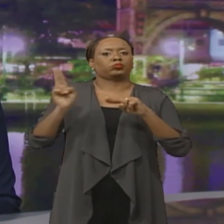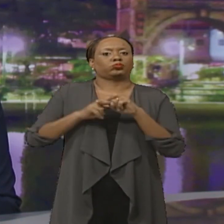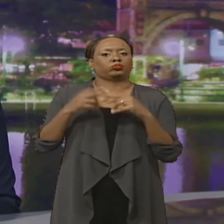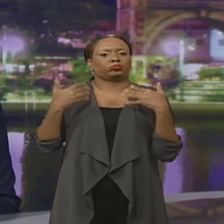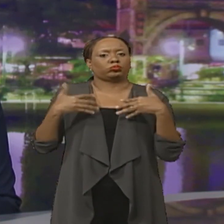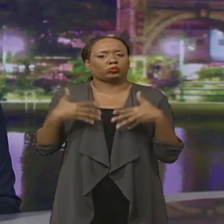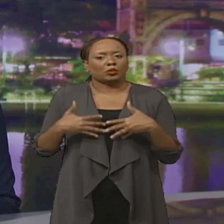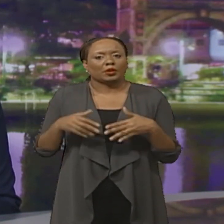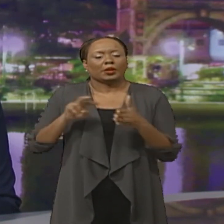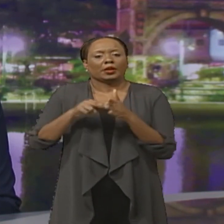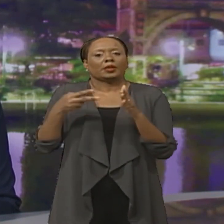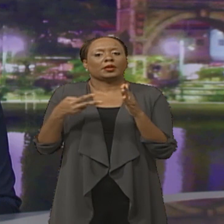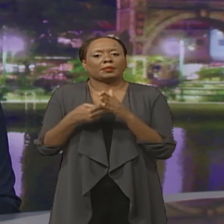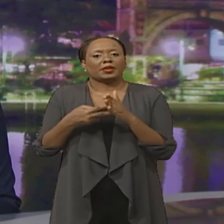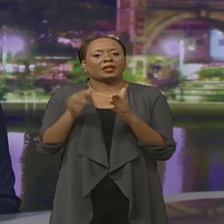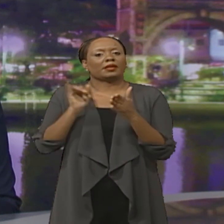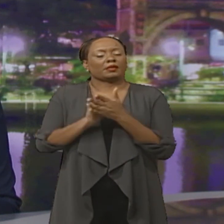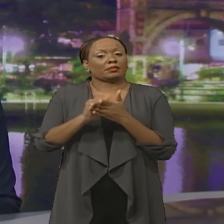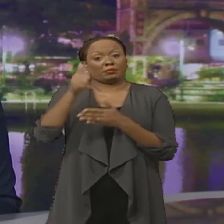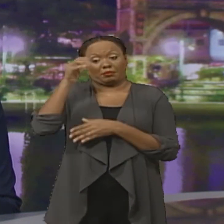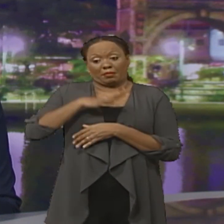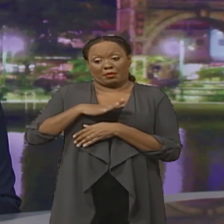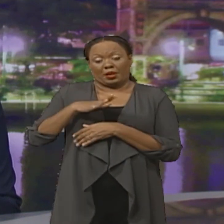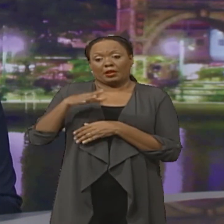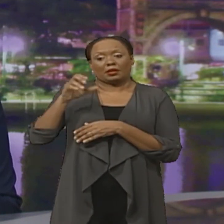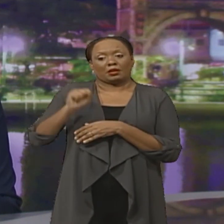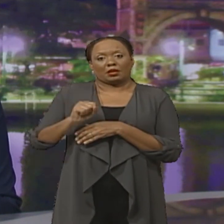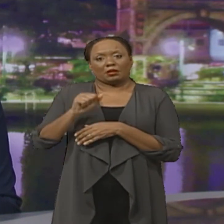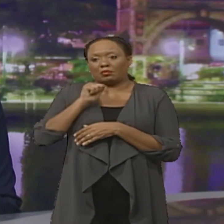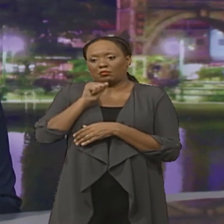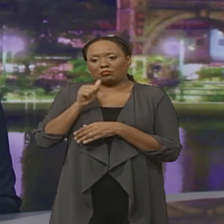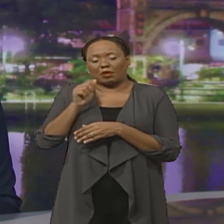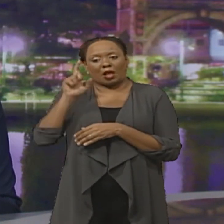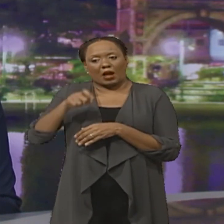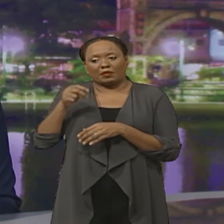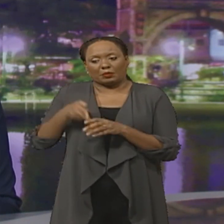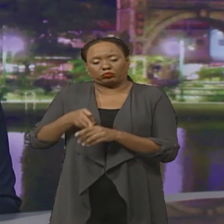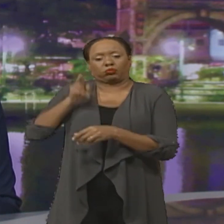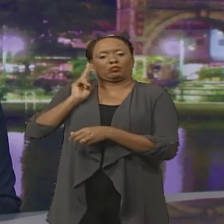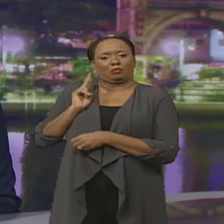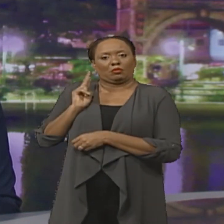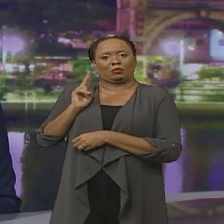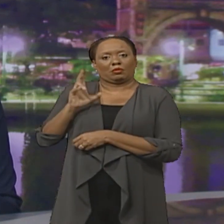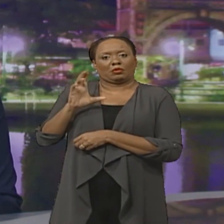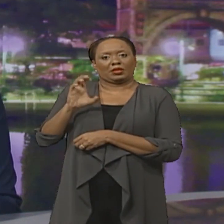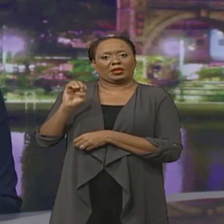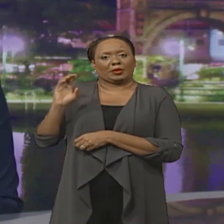could culminate in his removal from Tesla's leadership and cause serious financial damage to that company.